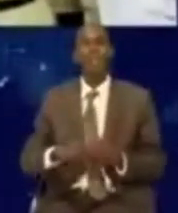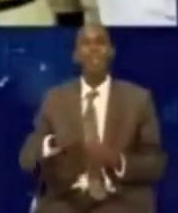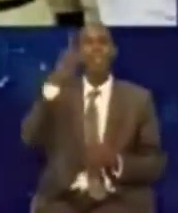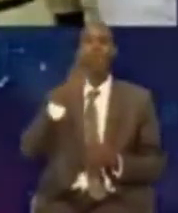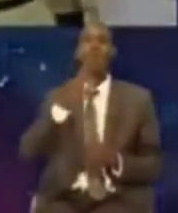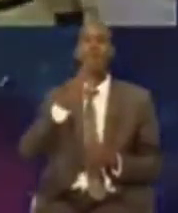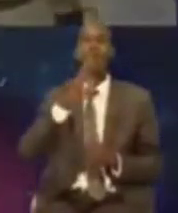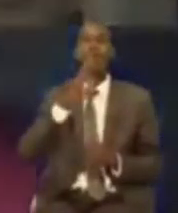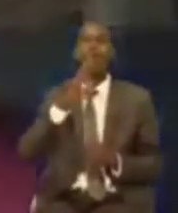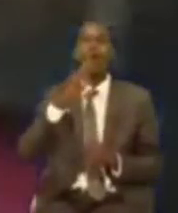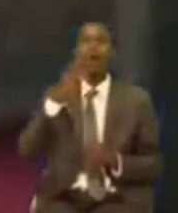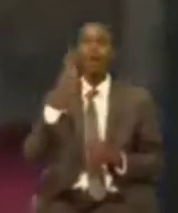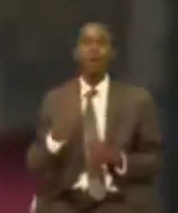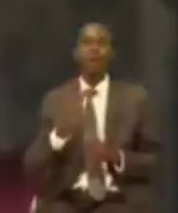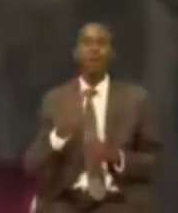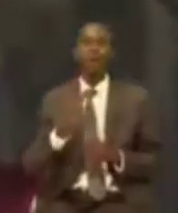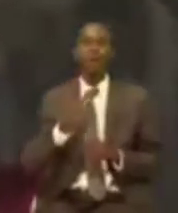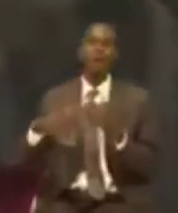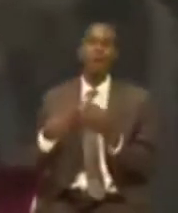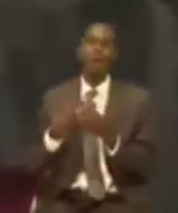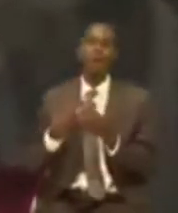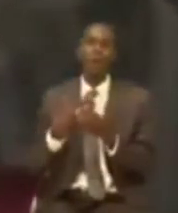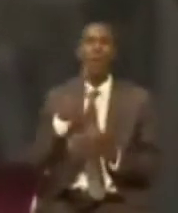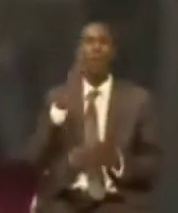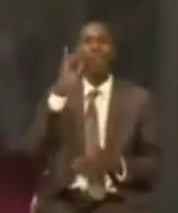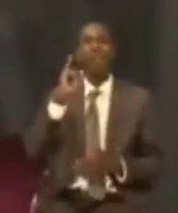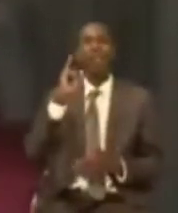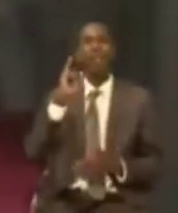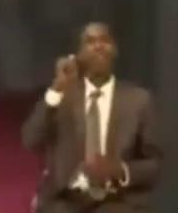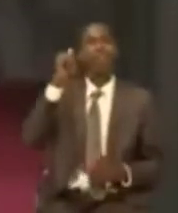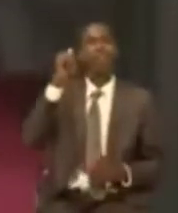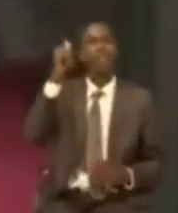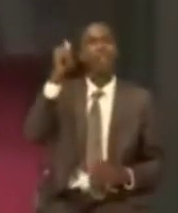argument. You are God all by